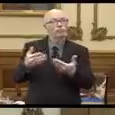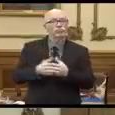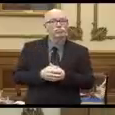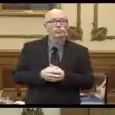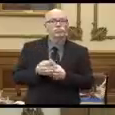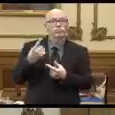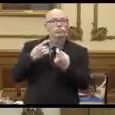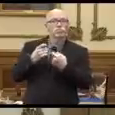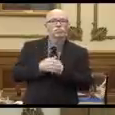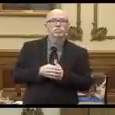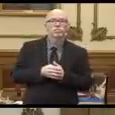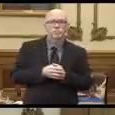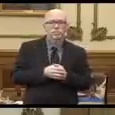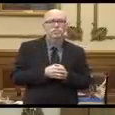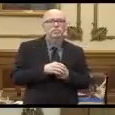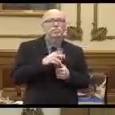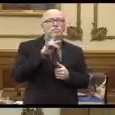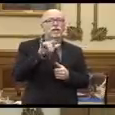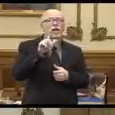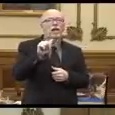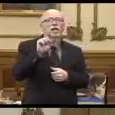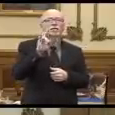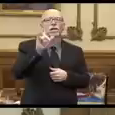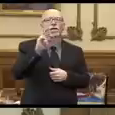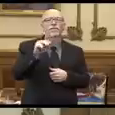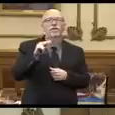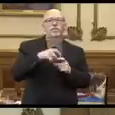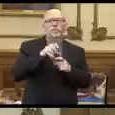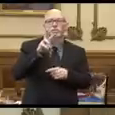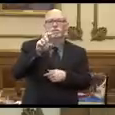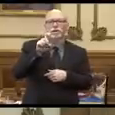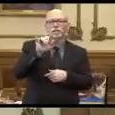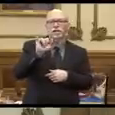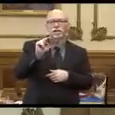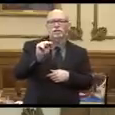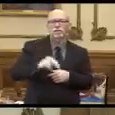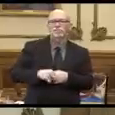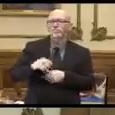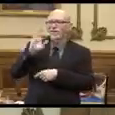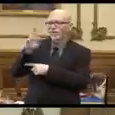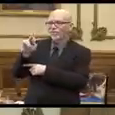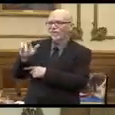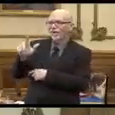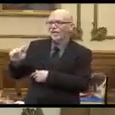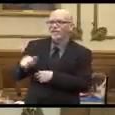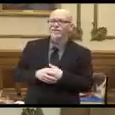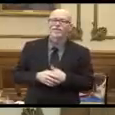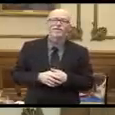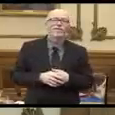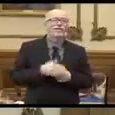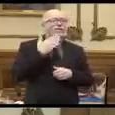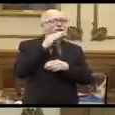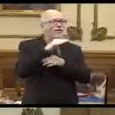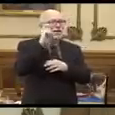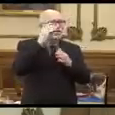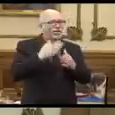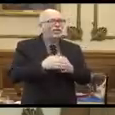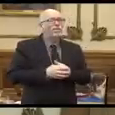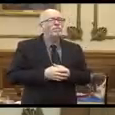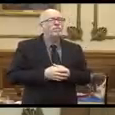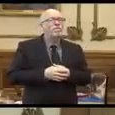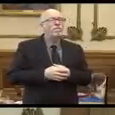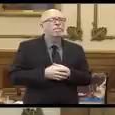right to the Q&A. Kayla Sullivan, WXIN. Good afternoon, Kayla. Good afternoon, Governor.